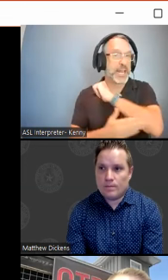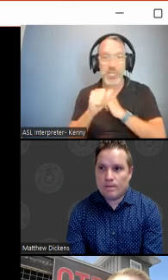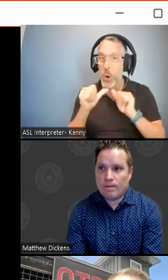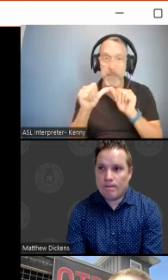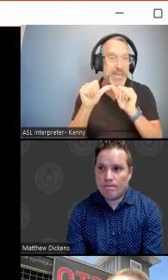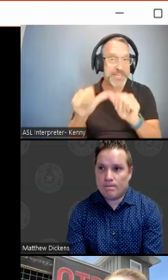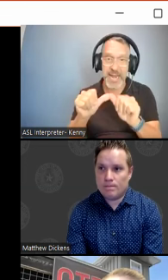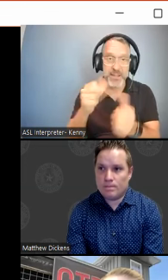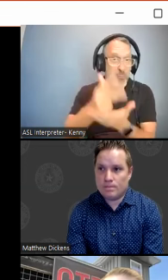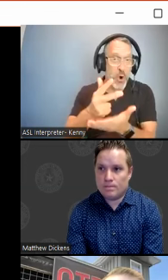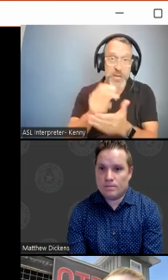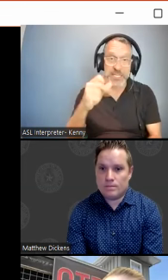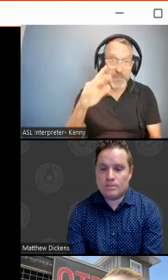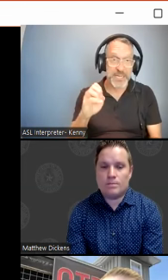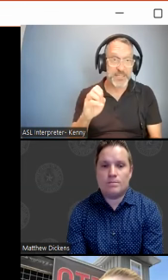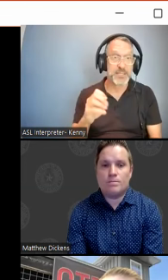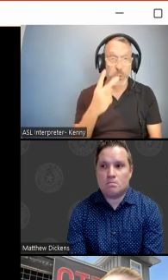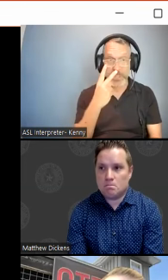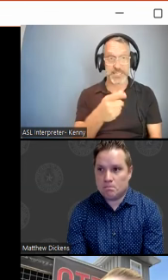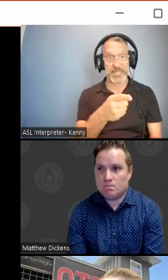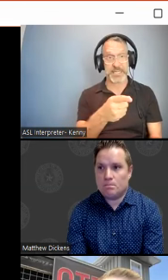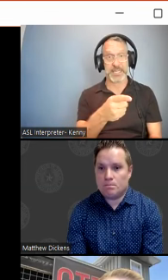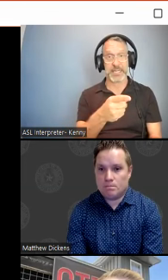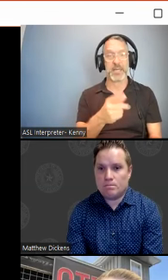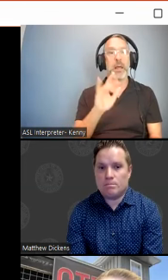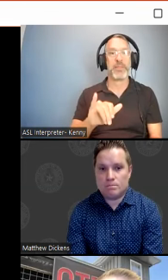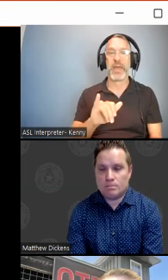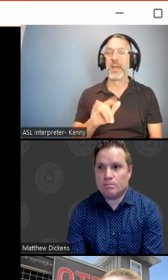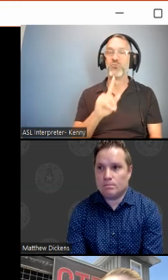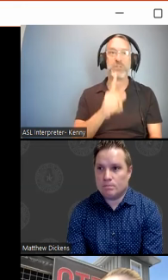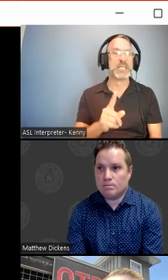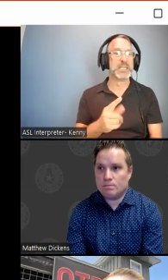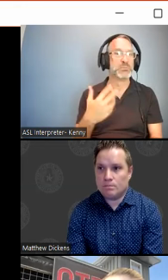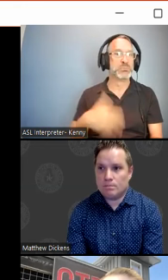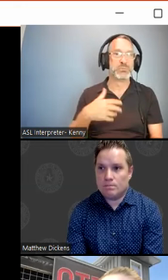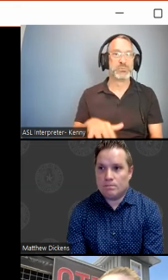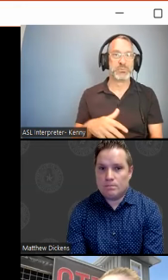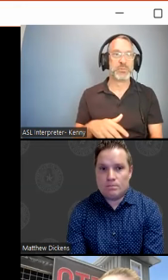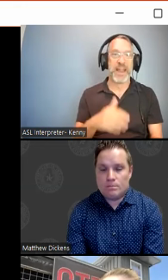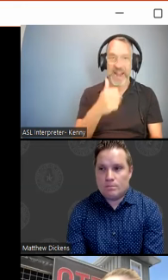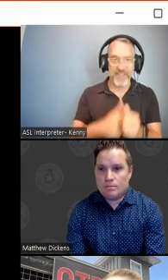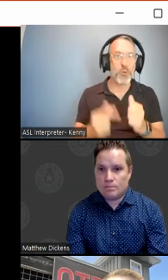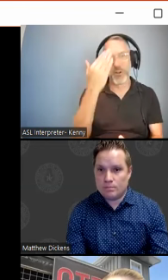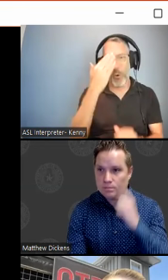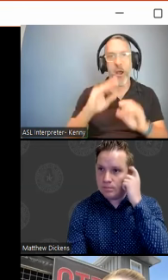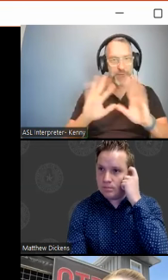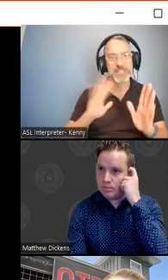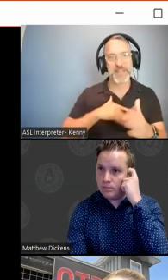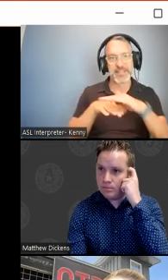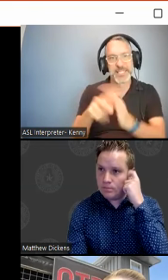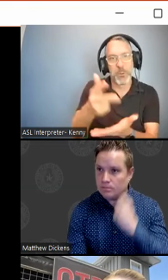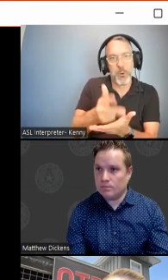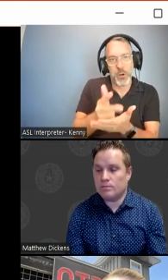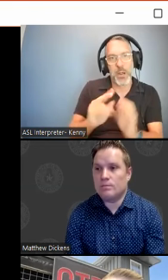parking spaces, as you can see, that is completely, everyone would know that's an accessible parking